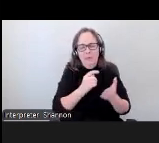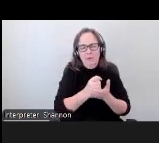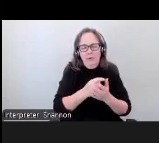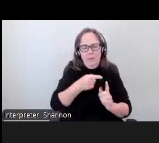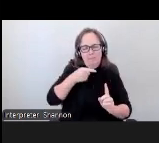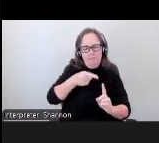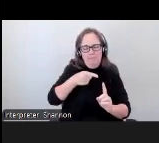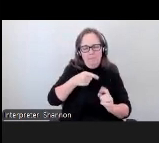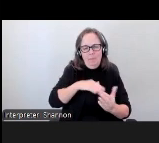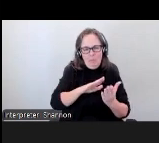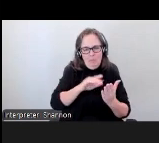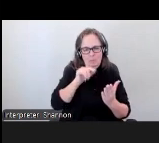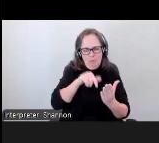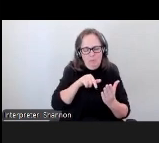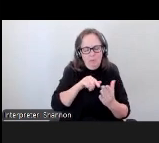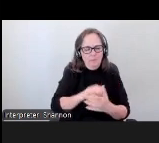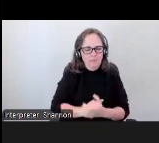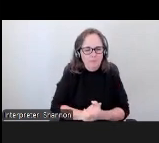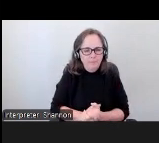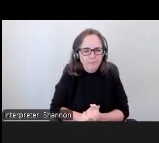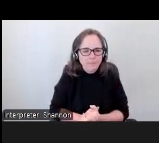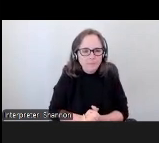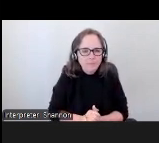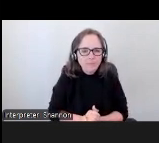definitive treatment. Um,